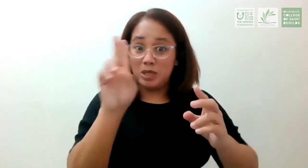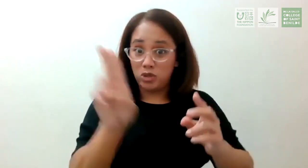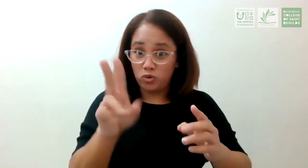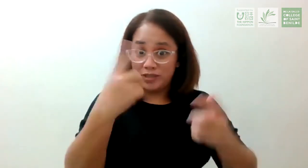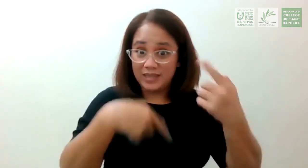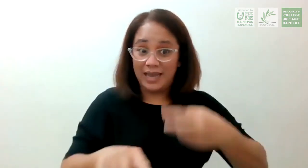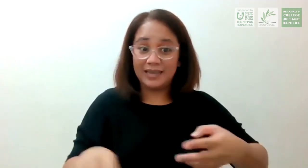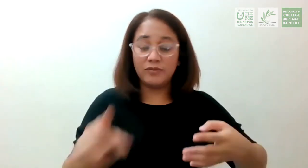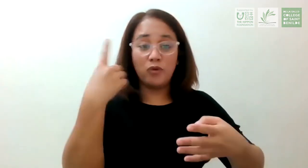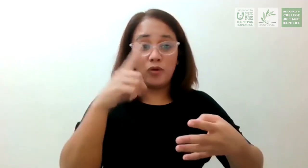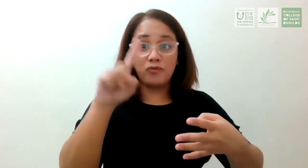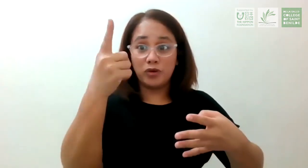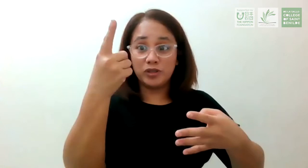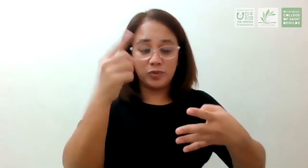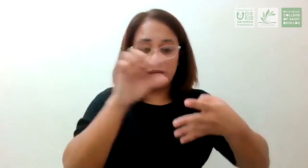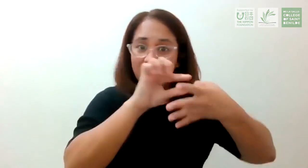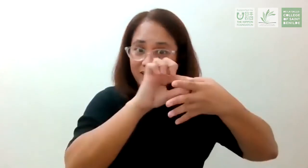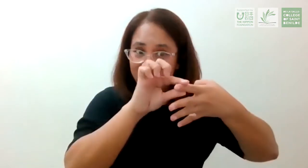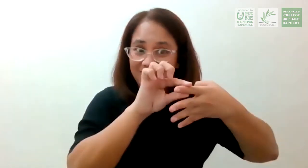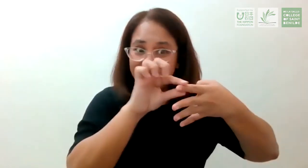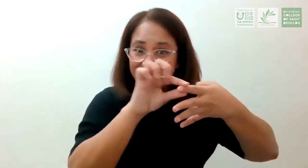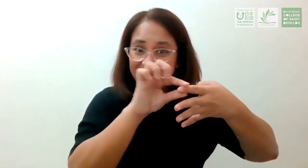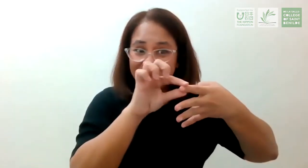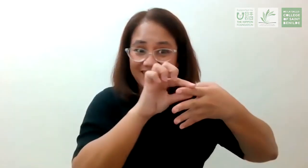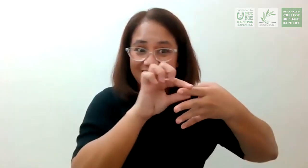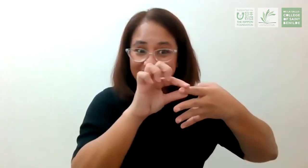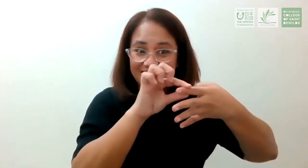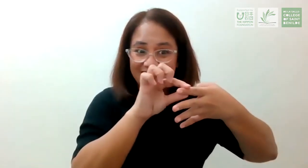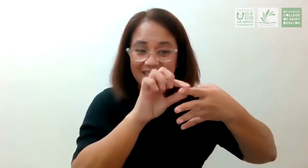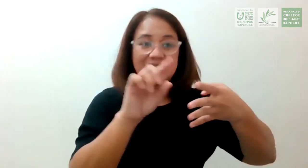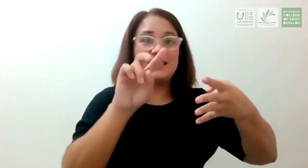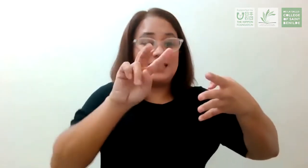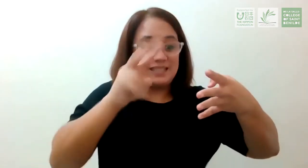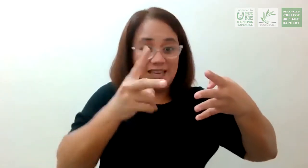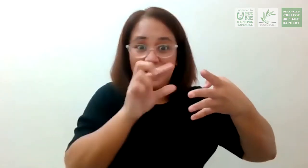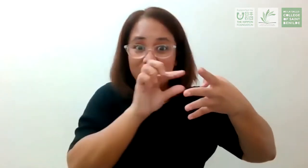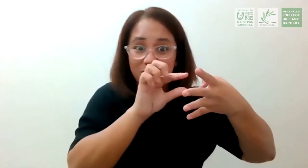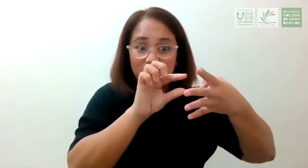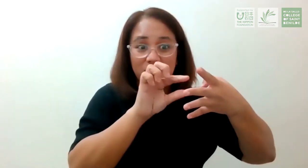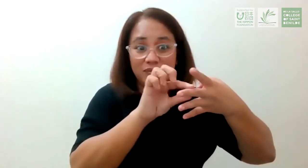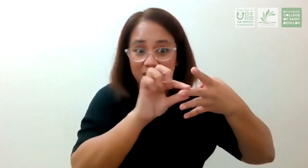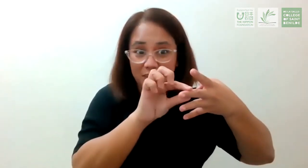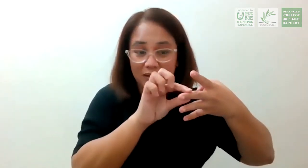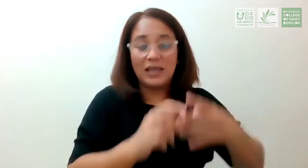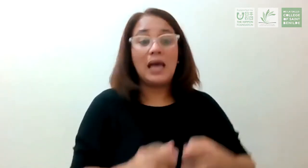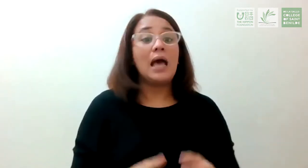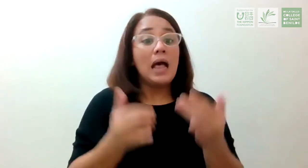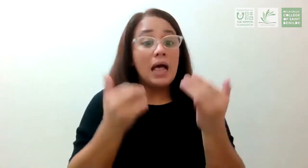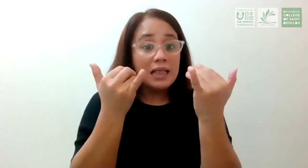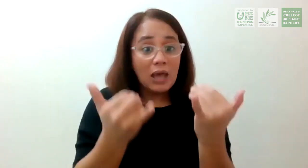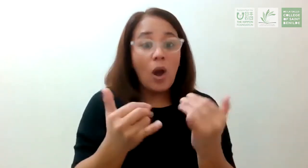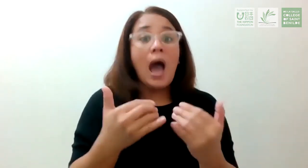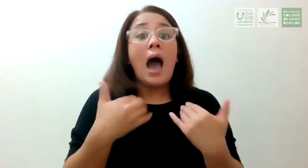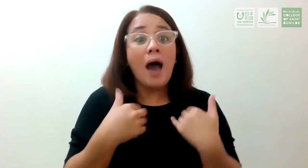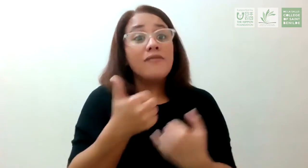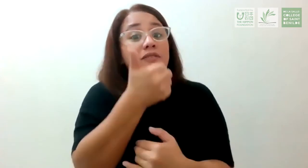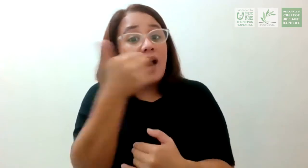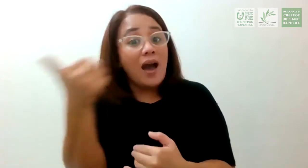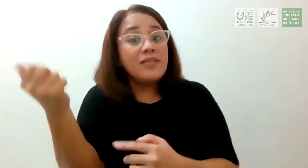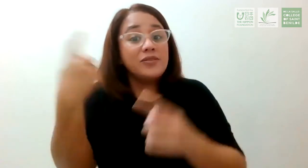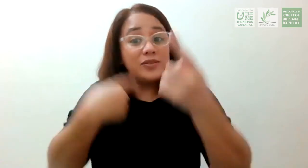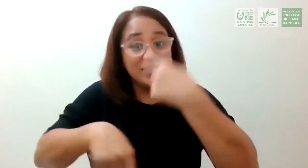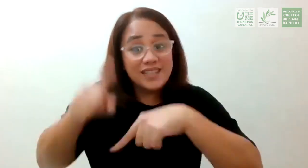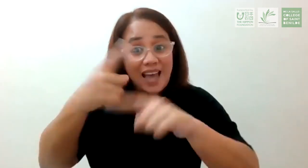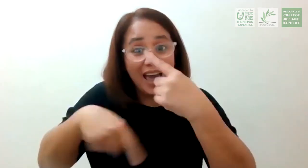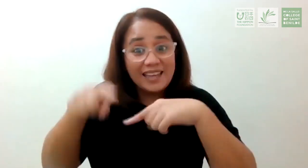for first week of the month and this sign for second week of the month. Now, there are other signs you can